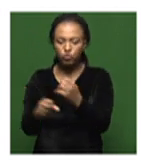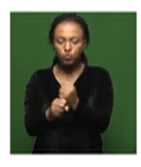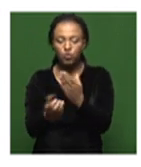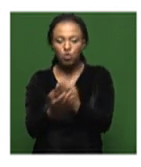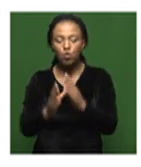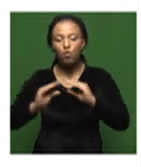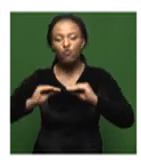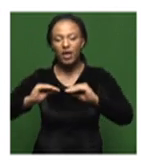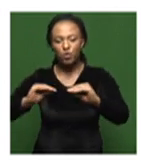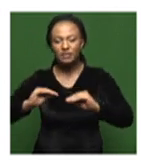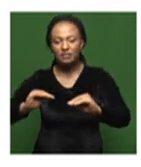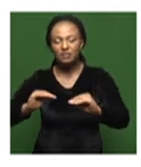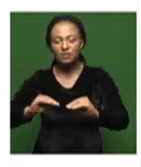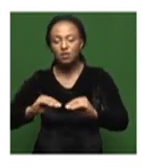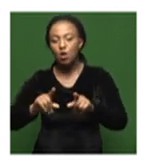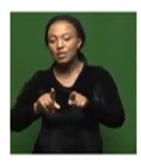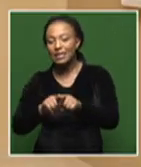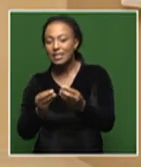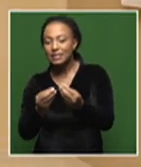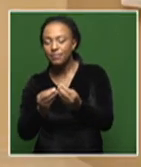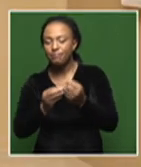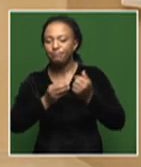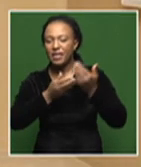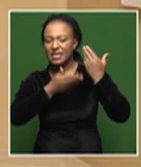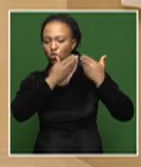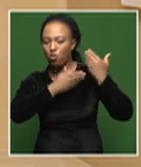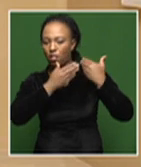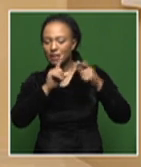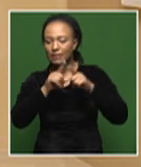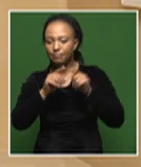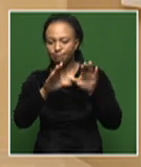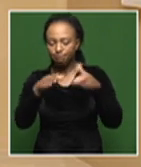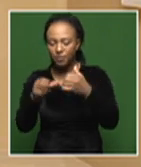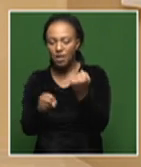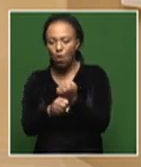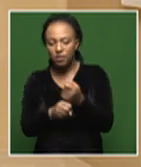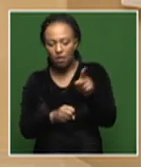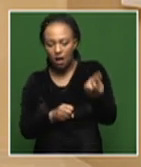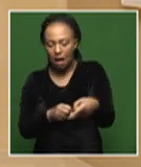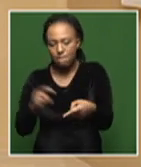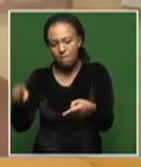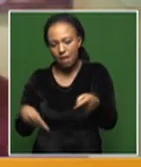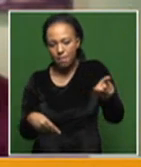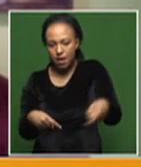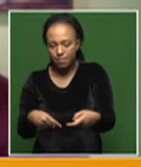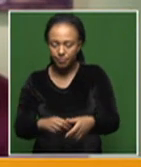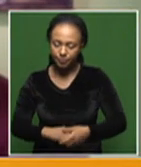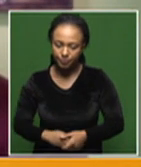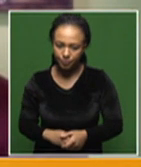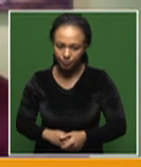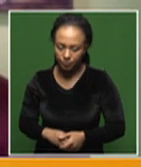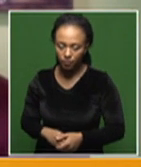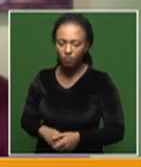of educational or historical spin on the works coming under the hammer. Let's discuss in